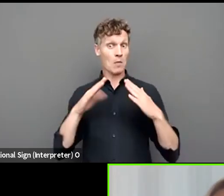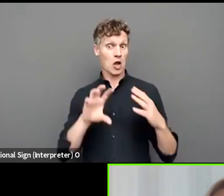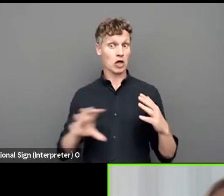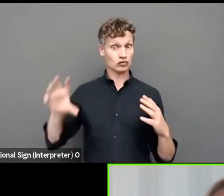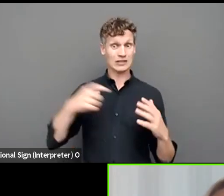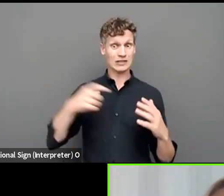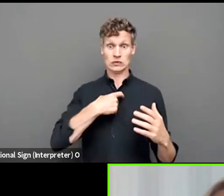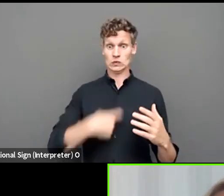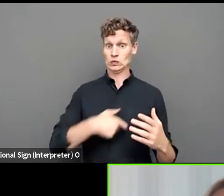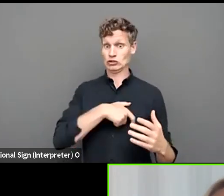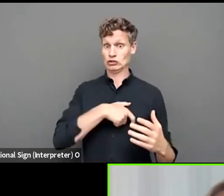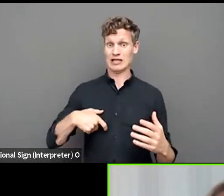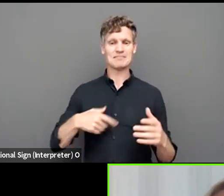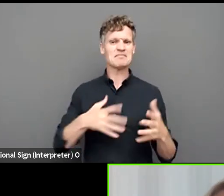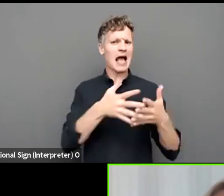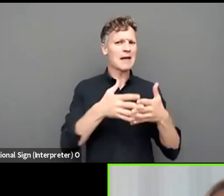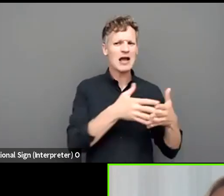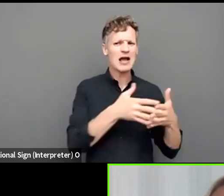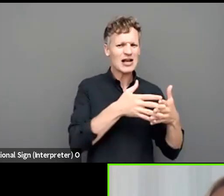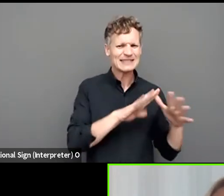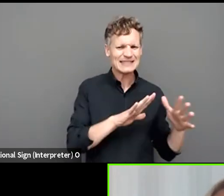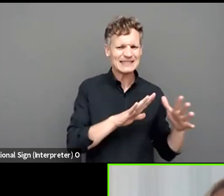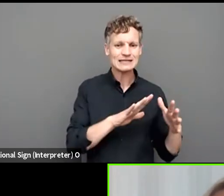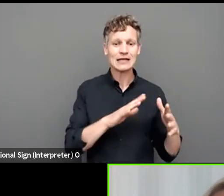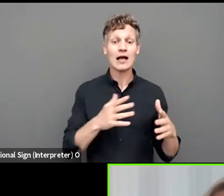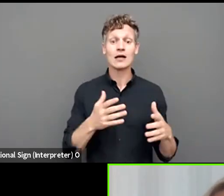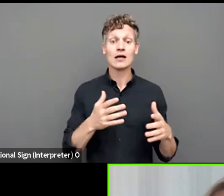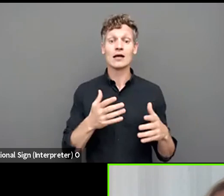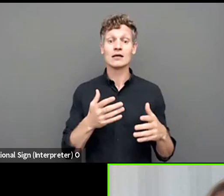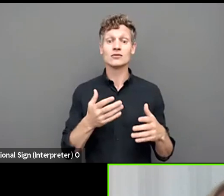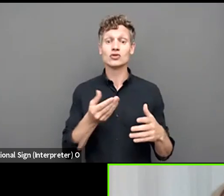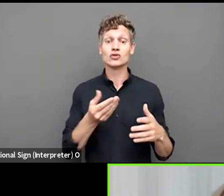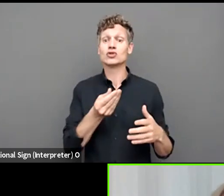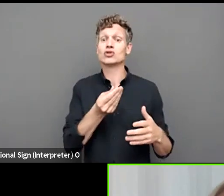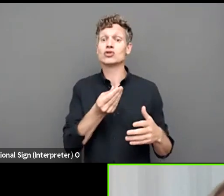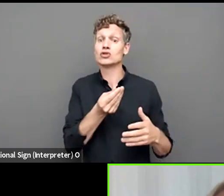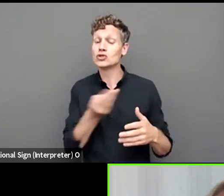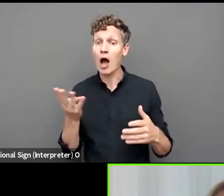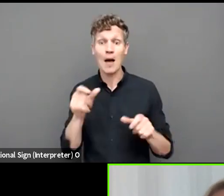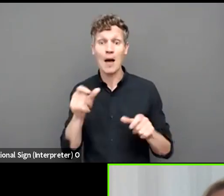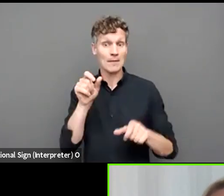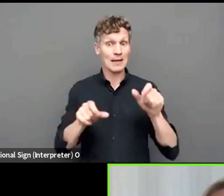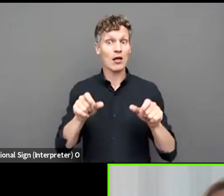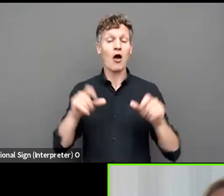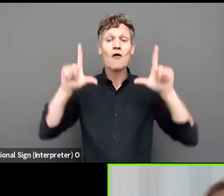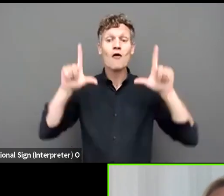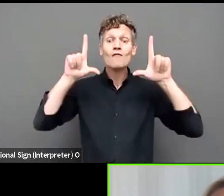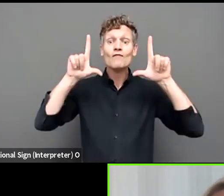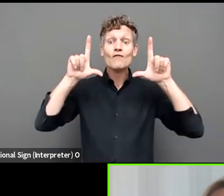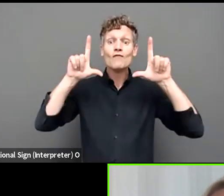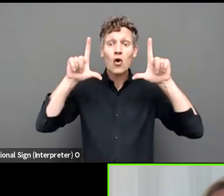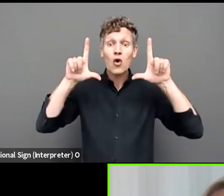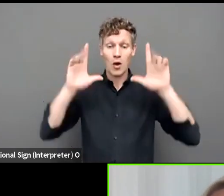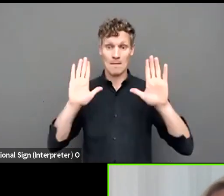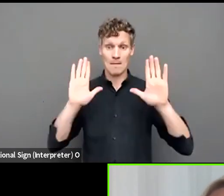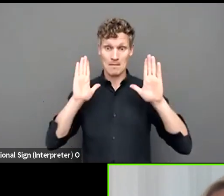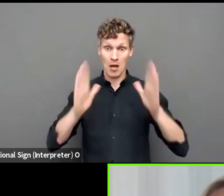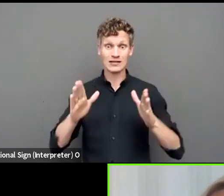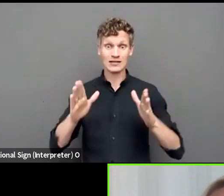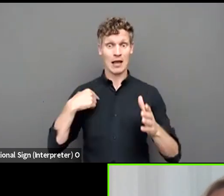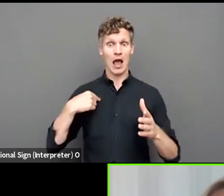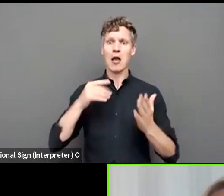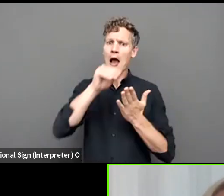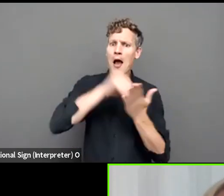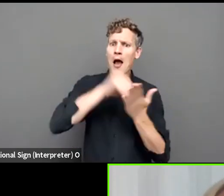are asked to append their photos to their applications. Right. That's a practice that we know is not predictive of